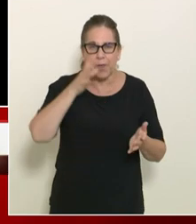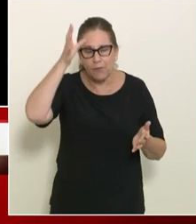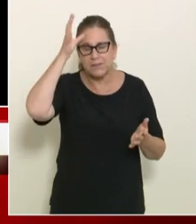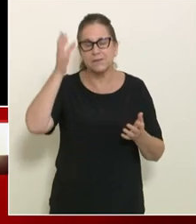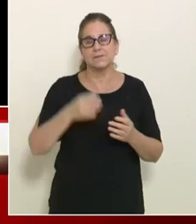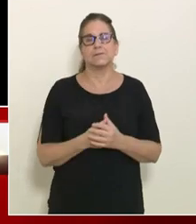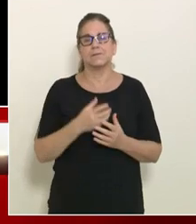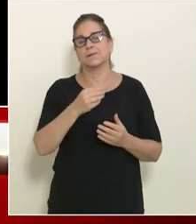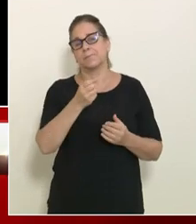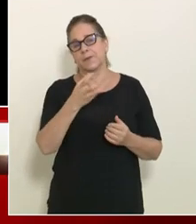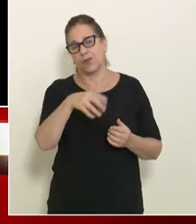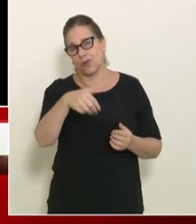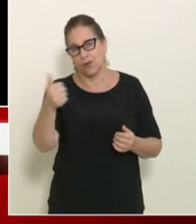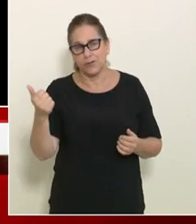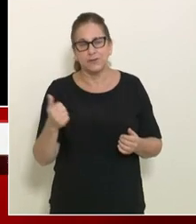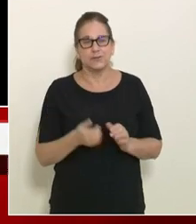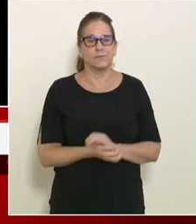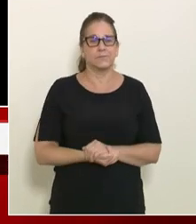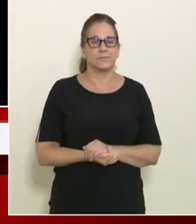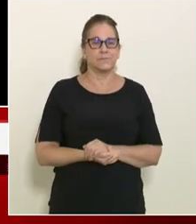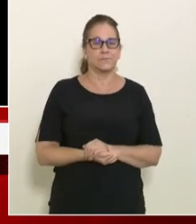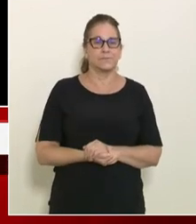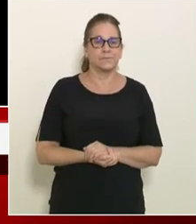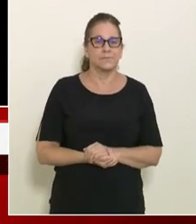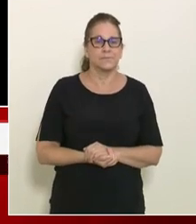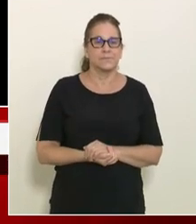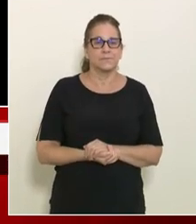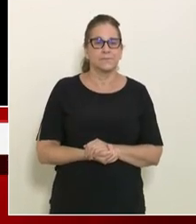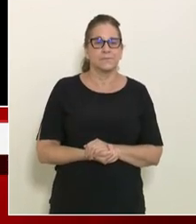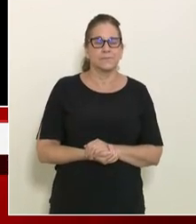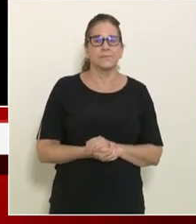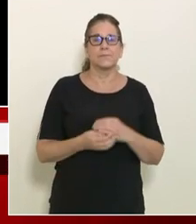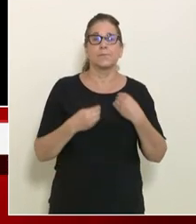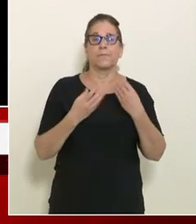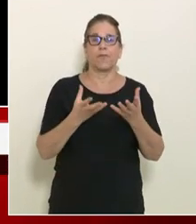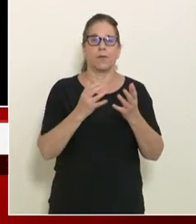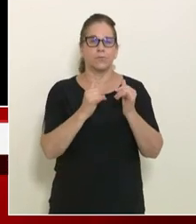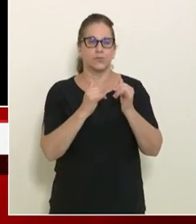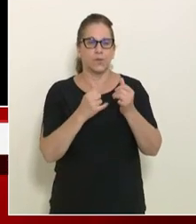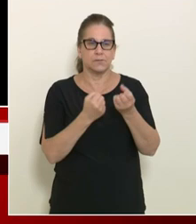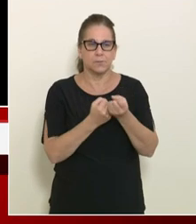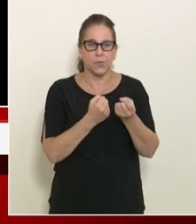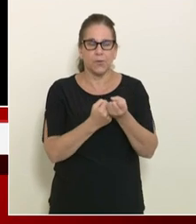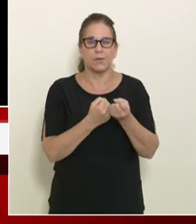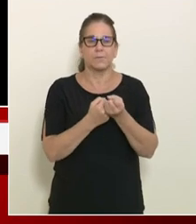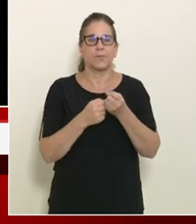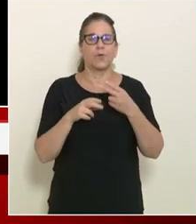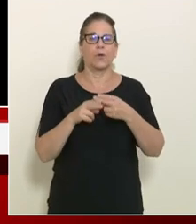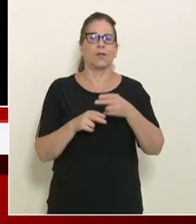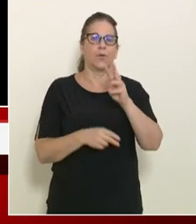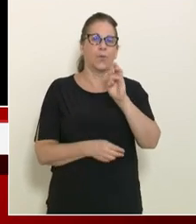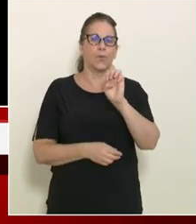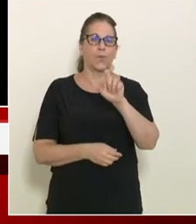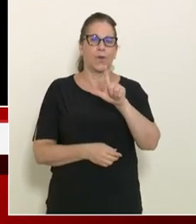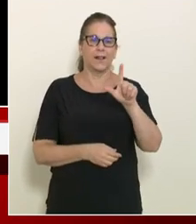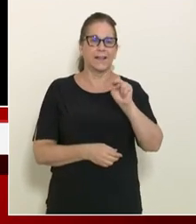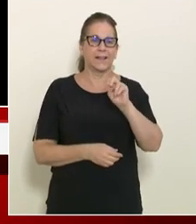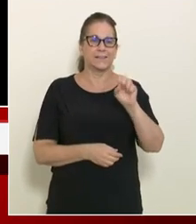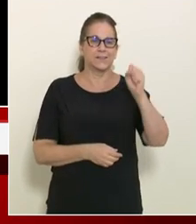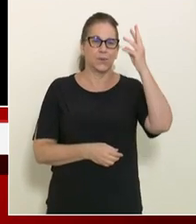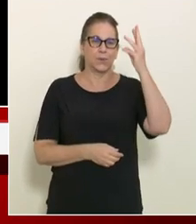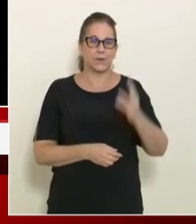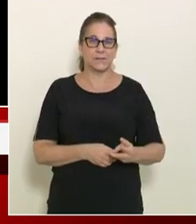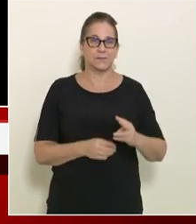their experiences and provide mutual supports. Wellness Wednesdays will begin on September